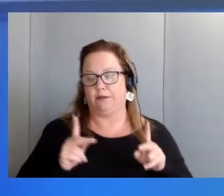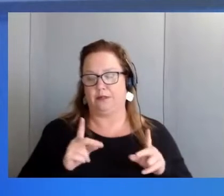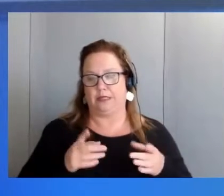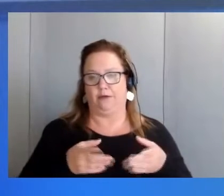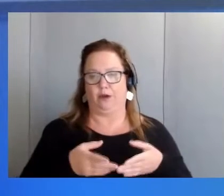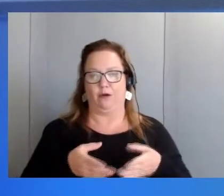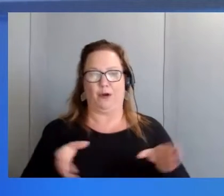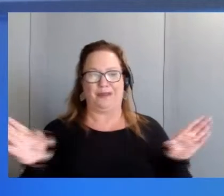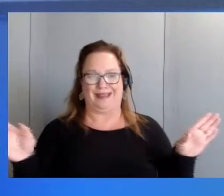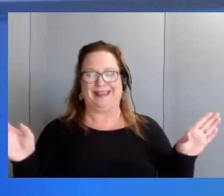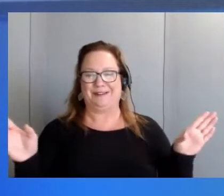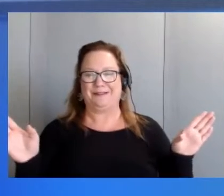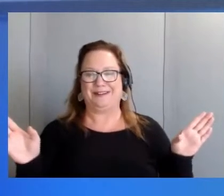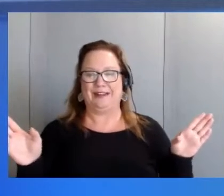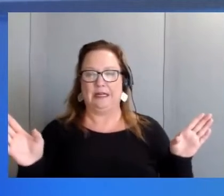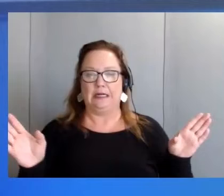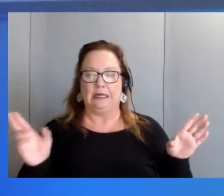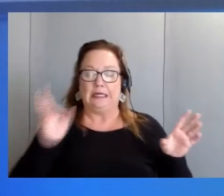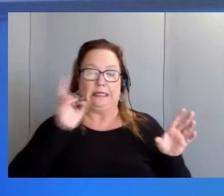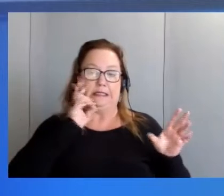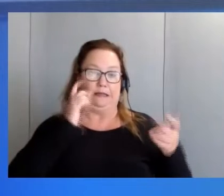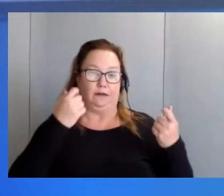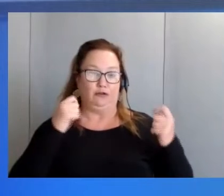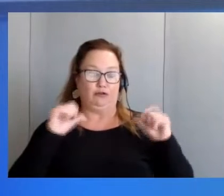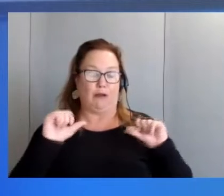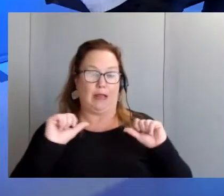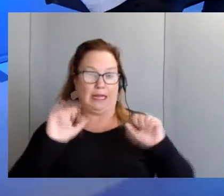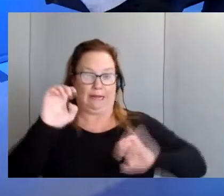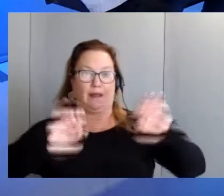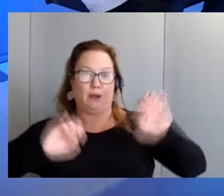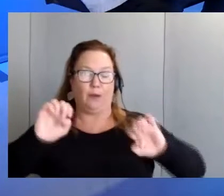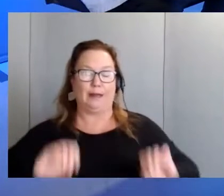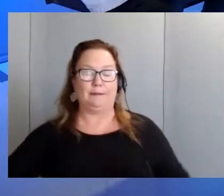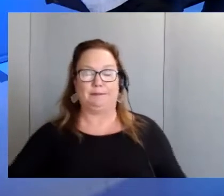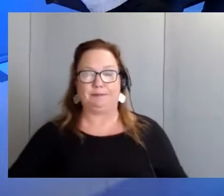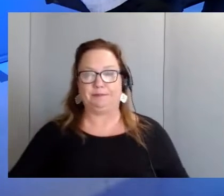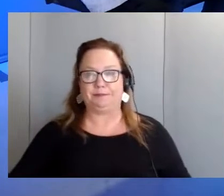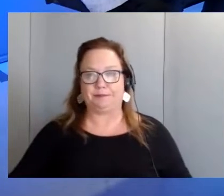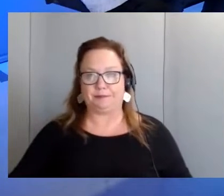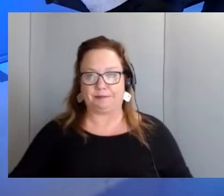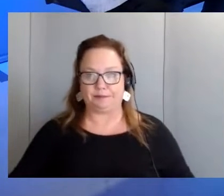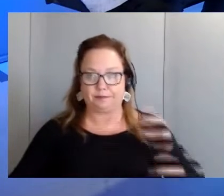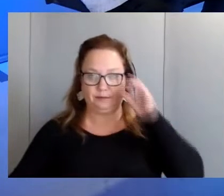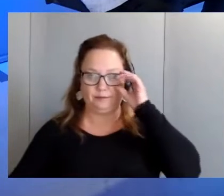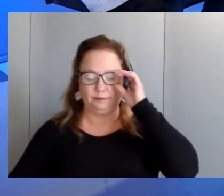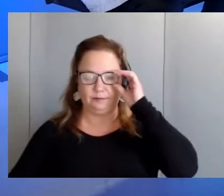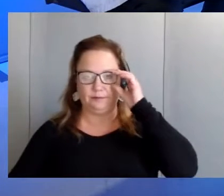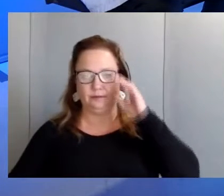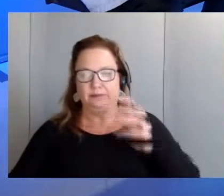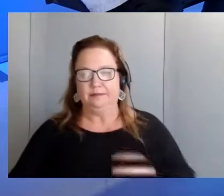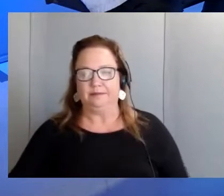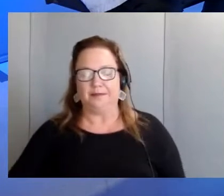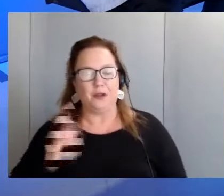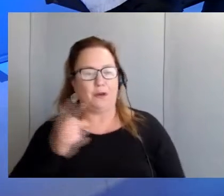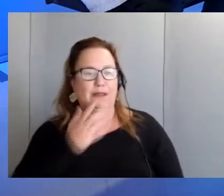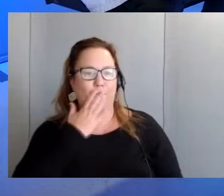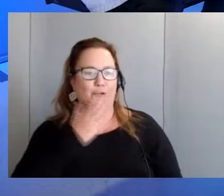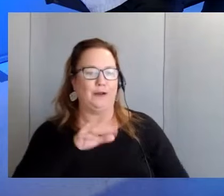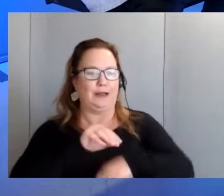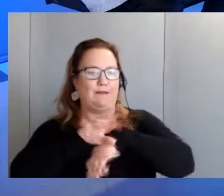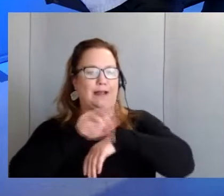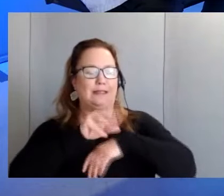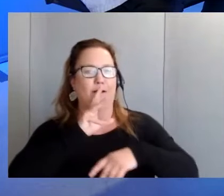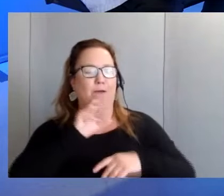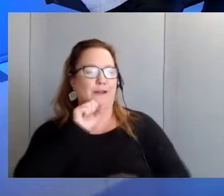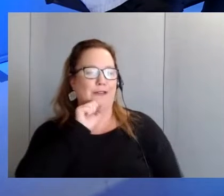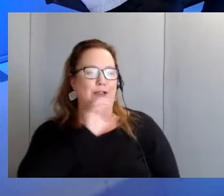and then try to get them evaluated. Dr. Calendar-Rich, you always have great advice on how to talk with our seniors because